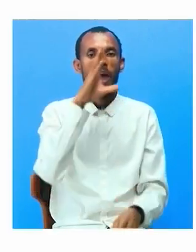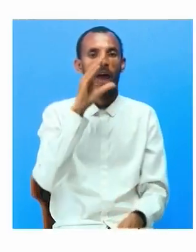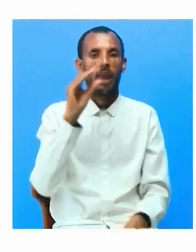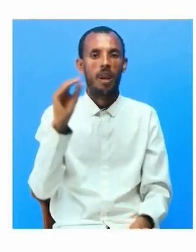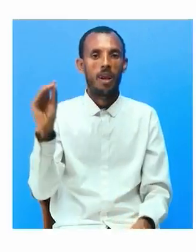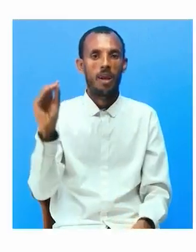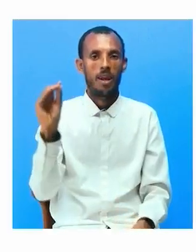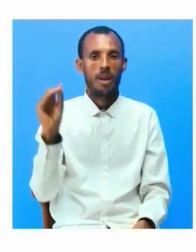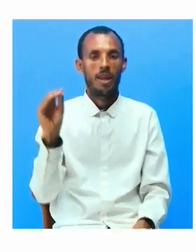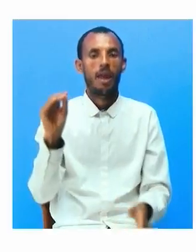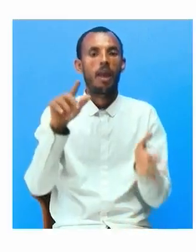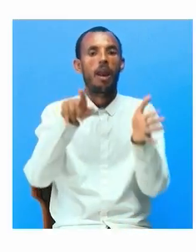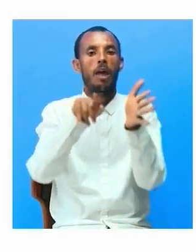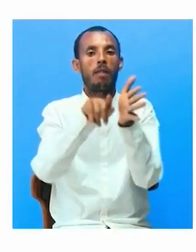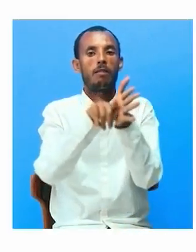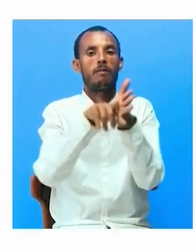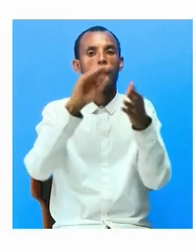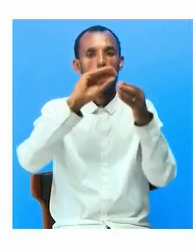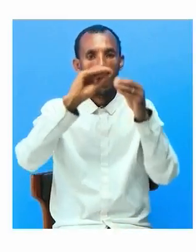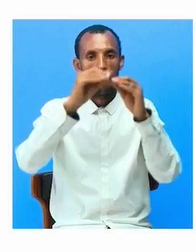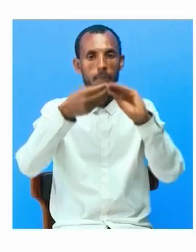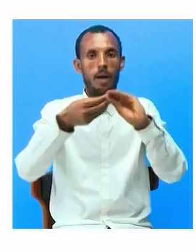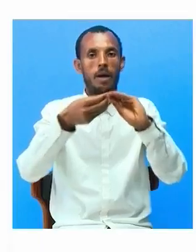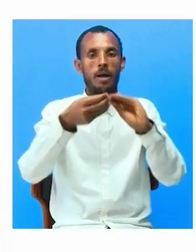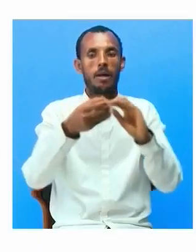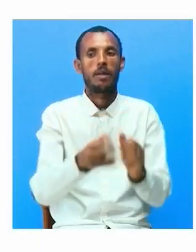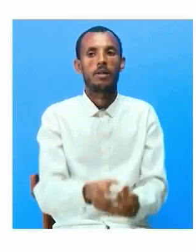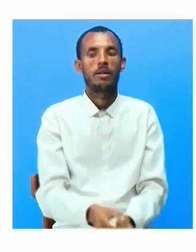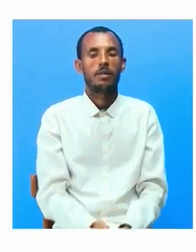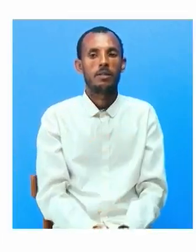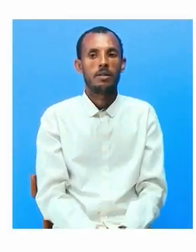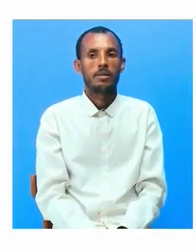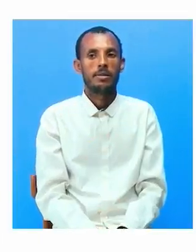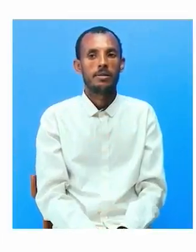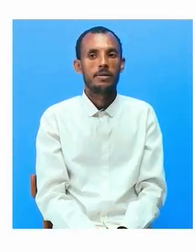and negative number,